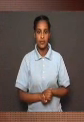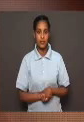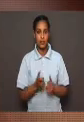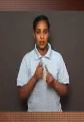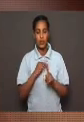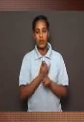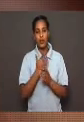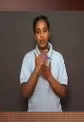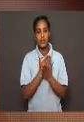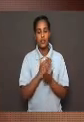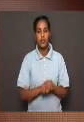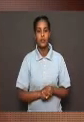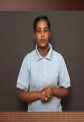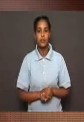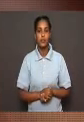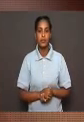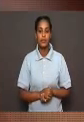Let's get back to our lesson.